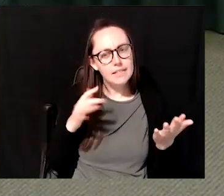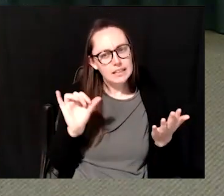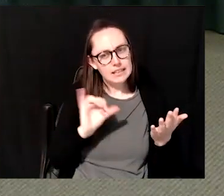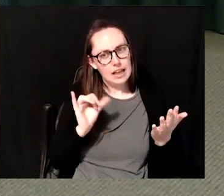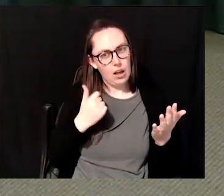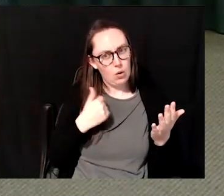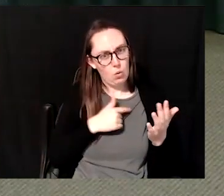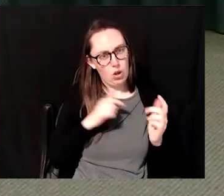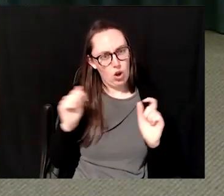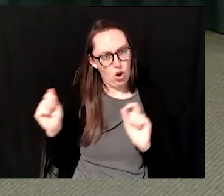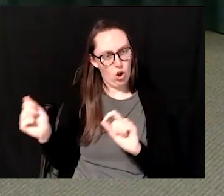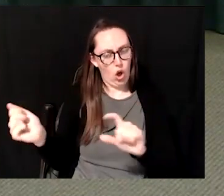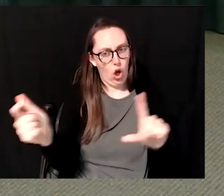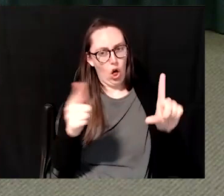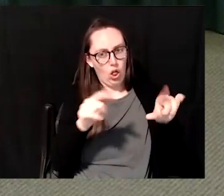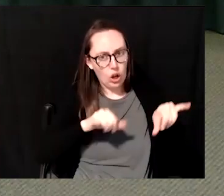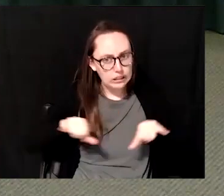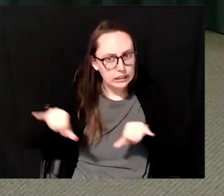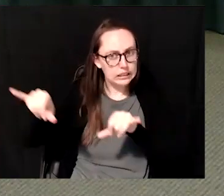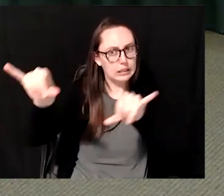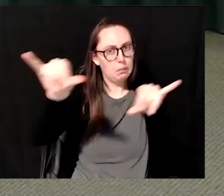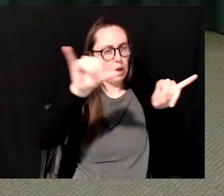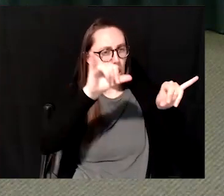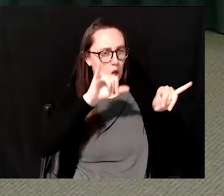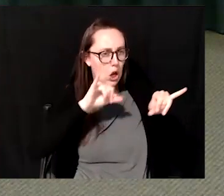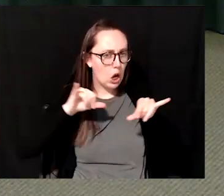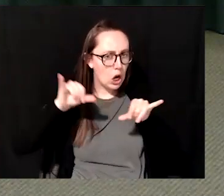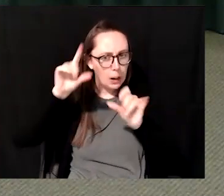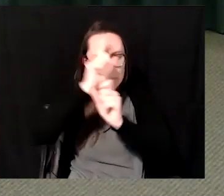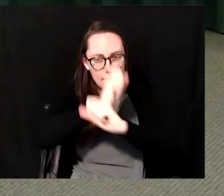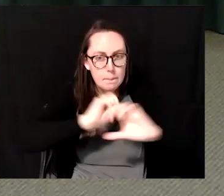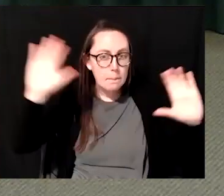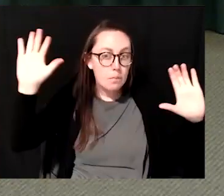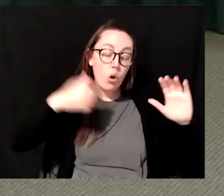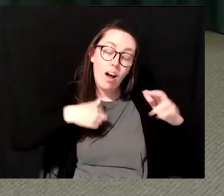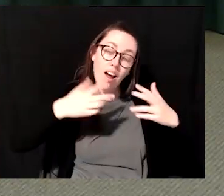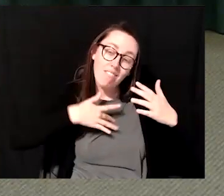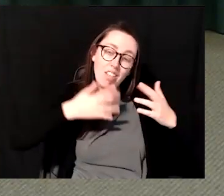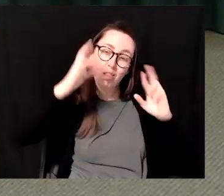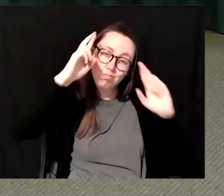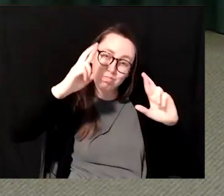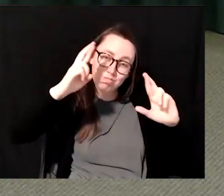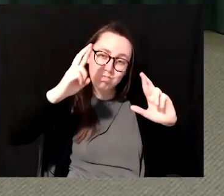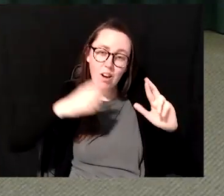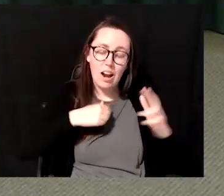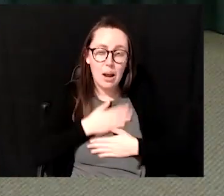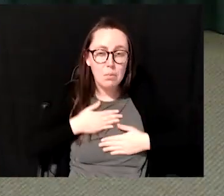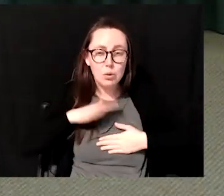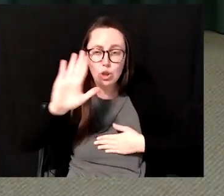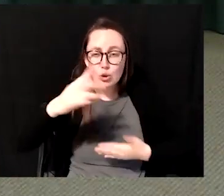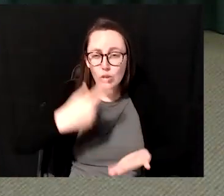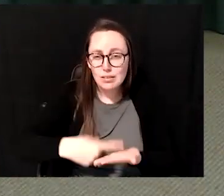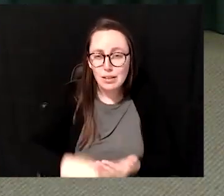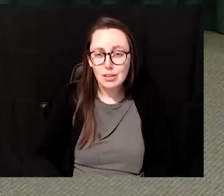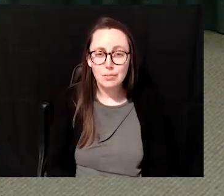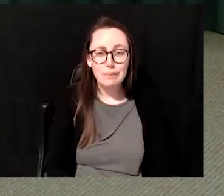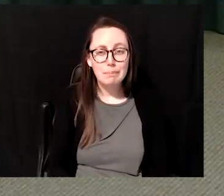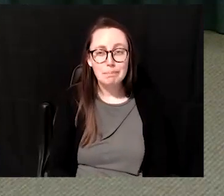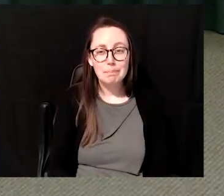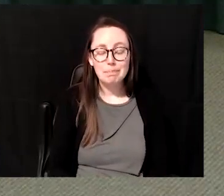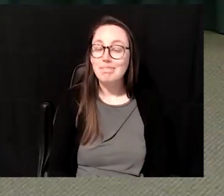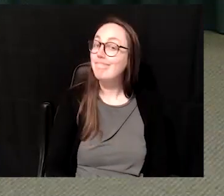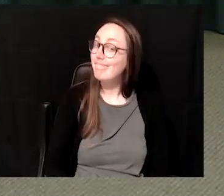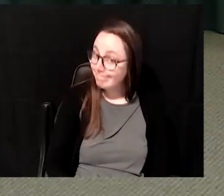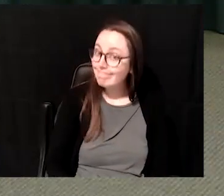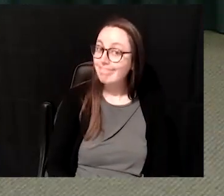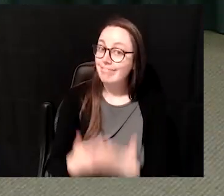and I'm really hopeful so I'm appreciating this a lot thanks great thank you very much uh we're